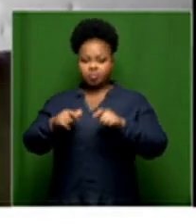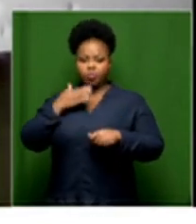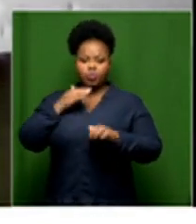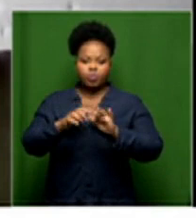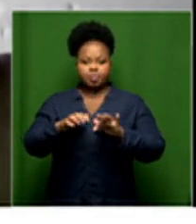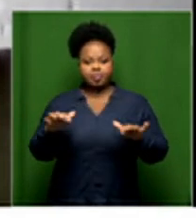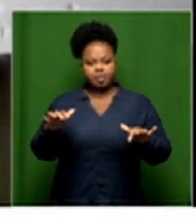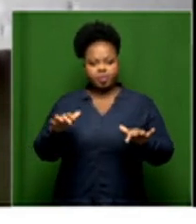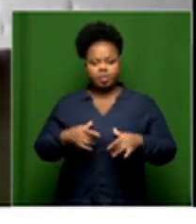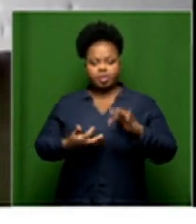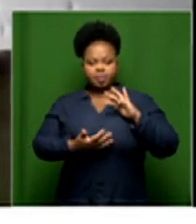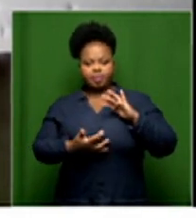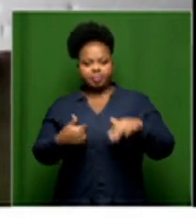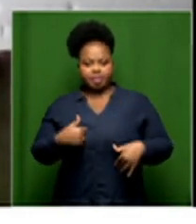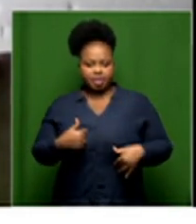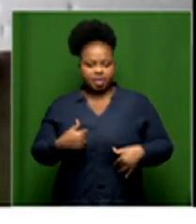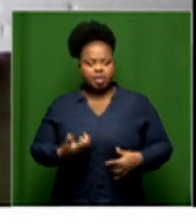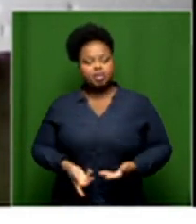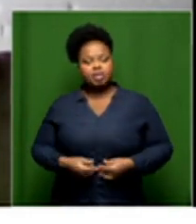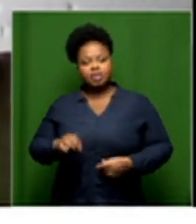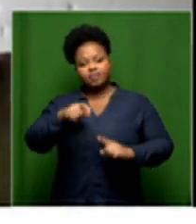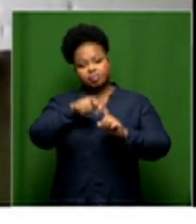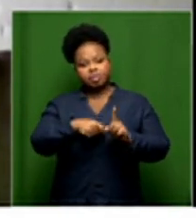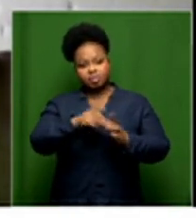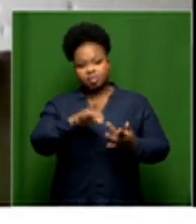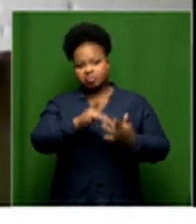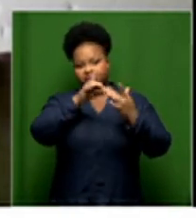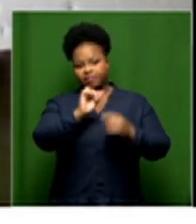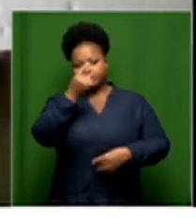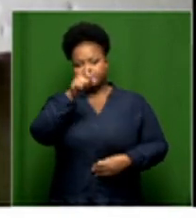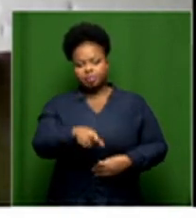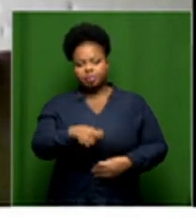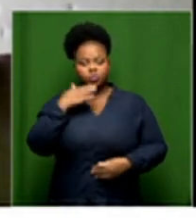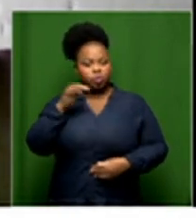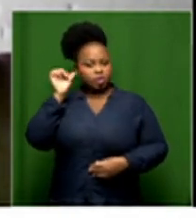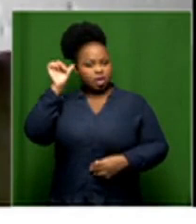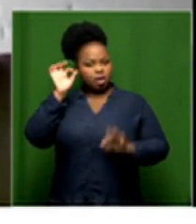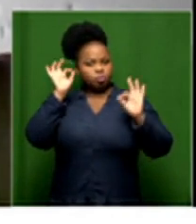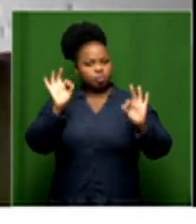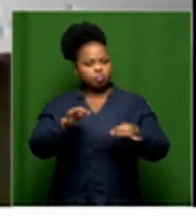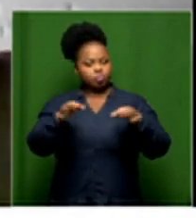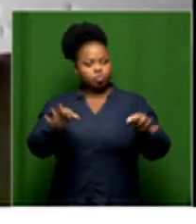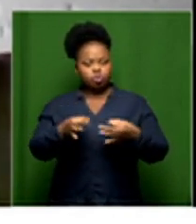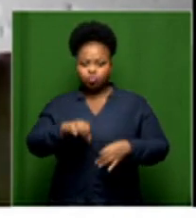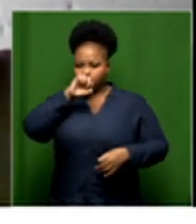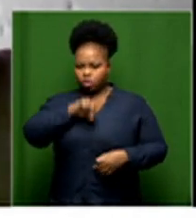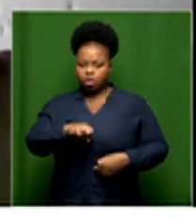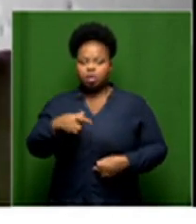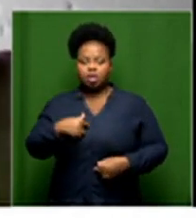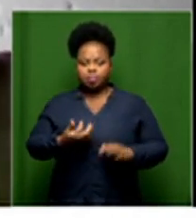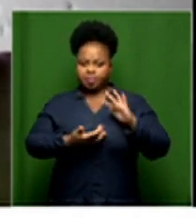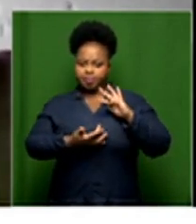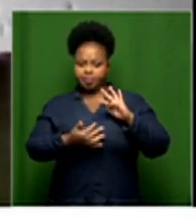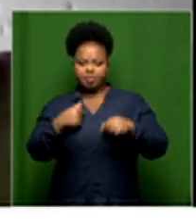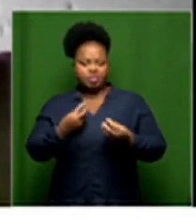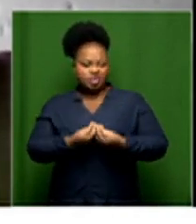Mapiano, they inspired me. The first person to come up with a certain sound, they inspired me. So I'm inspired by something new. So that's